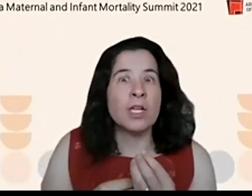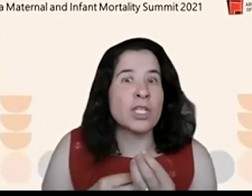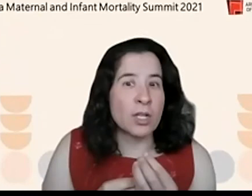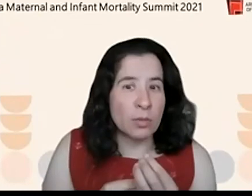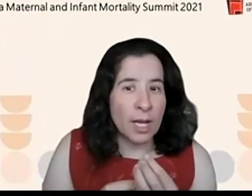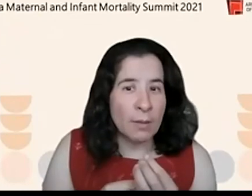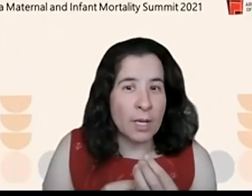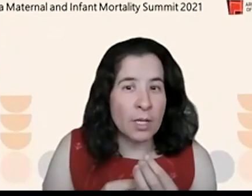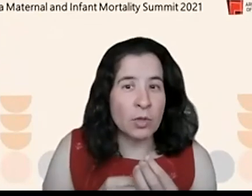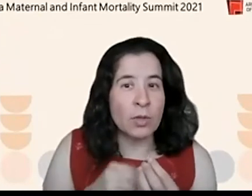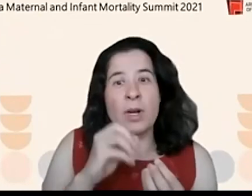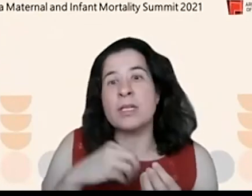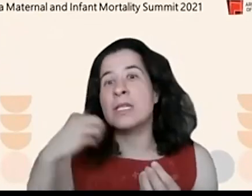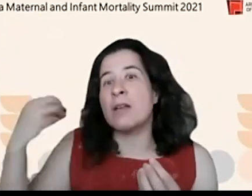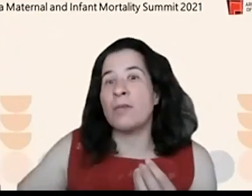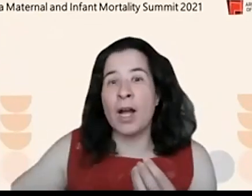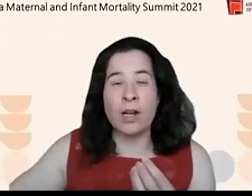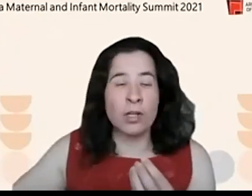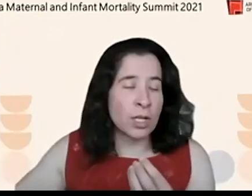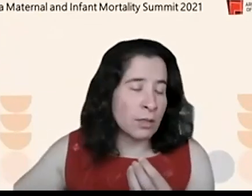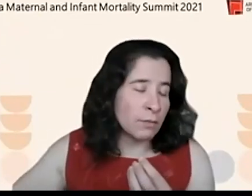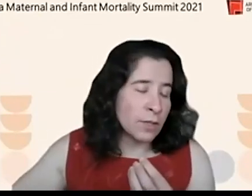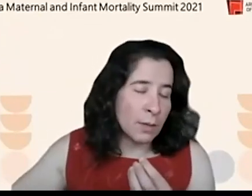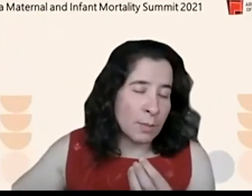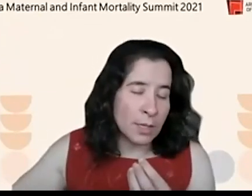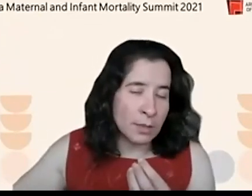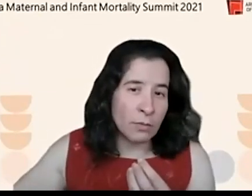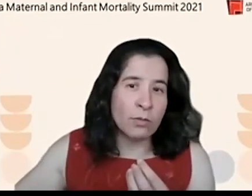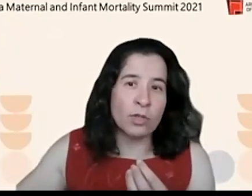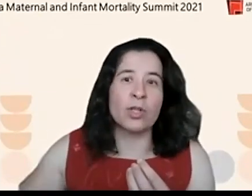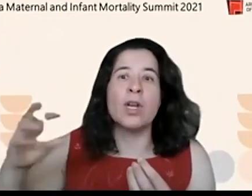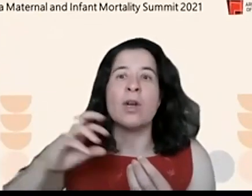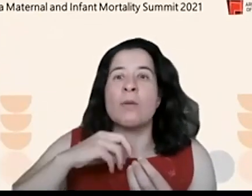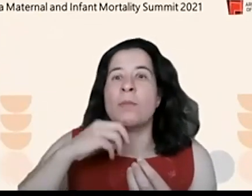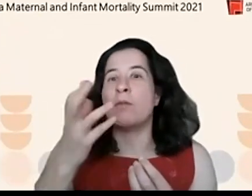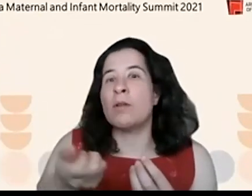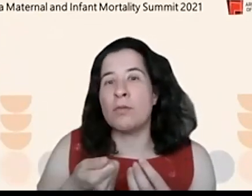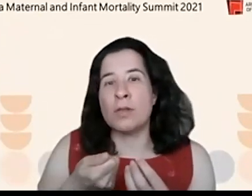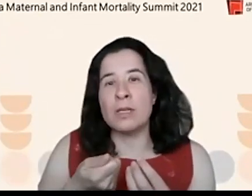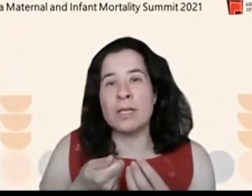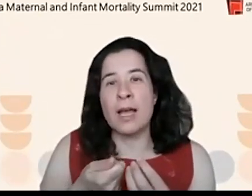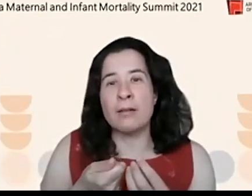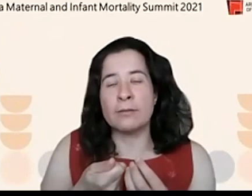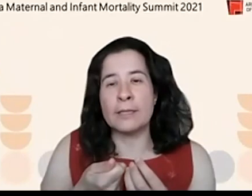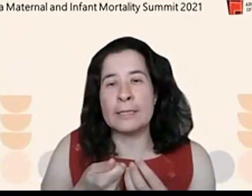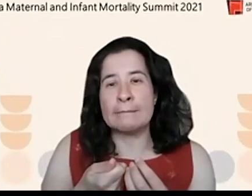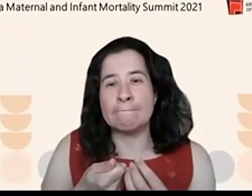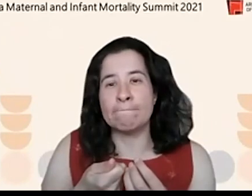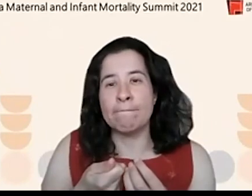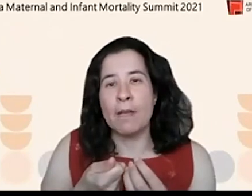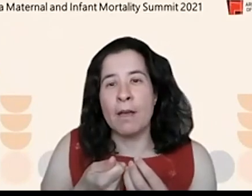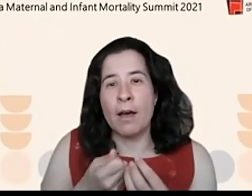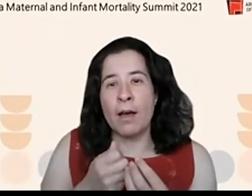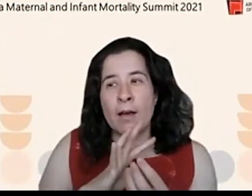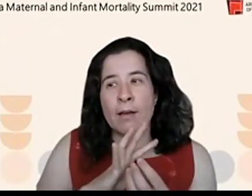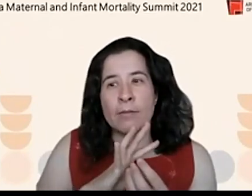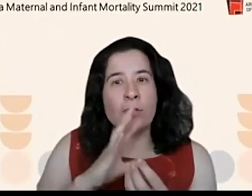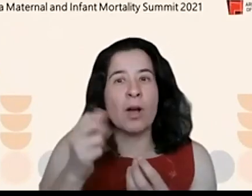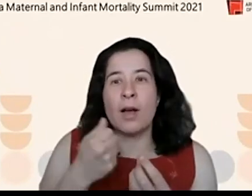have gestational diabetes during pregnancy have a higher chance of diabetes in the future. Women who, for instance, have